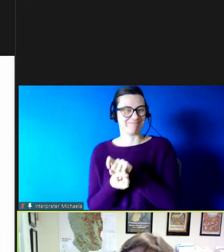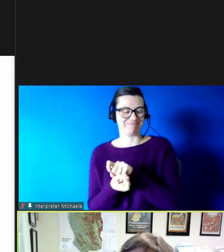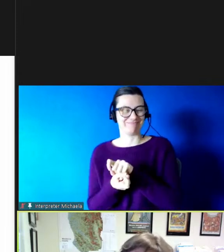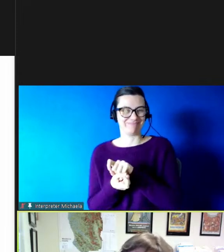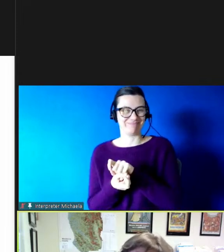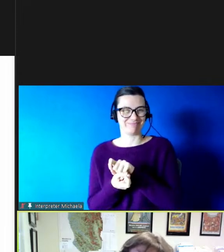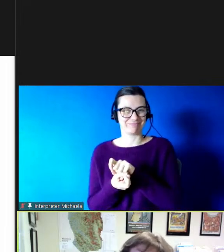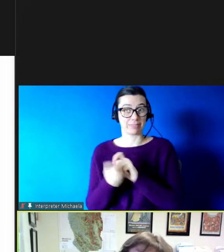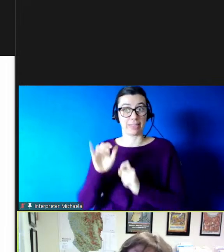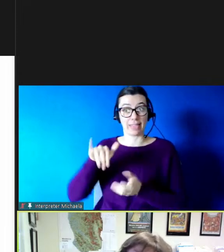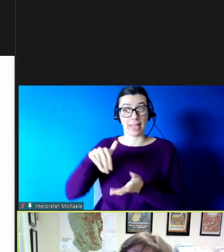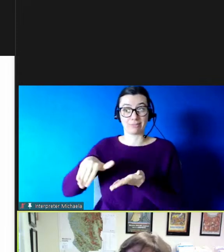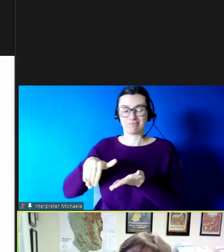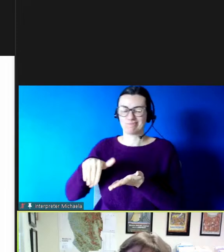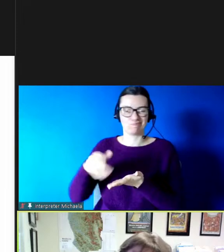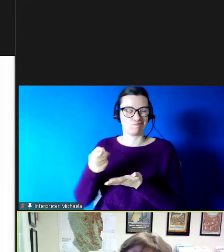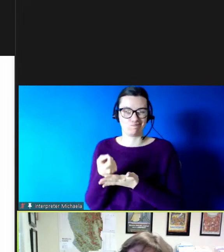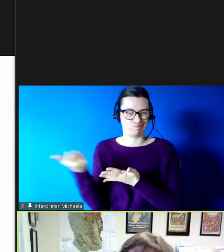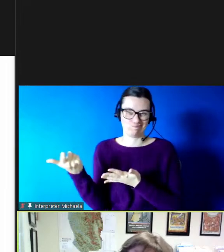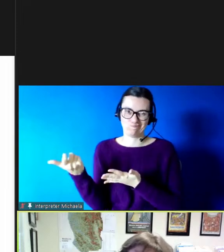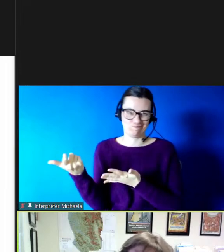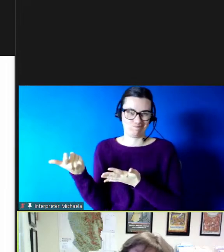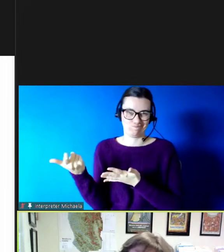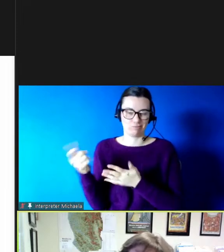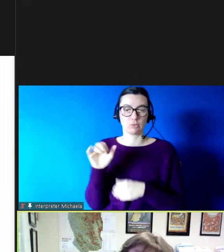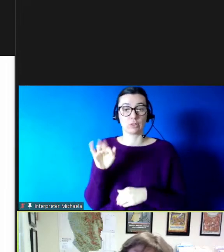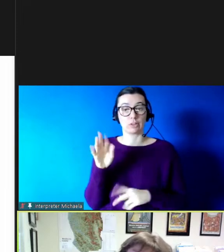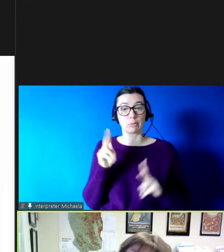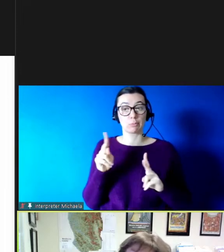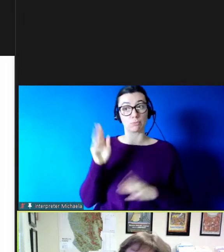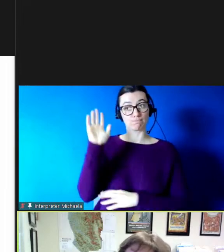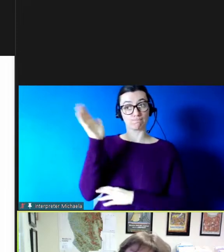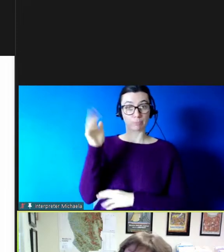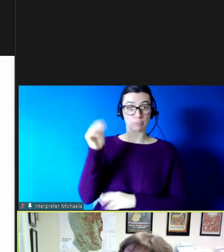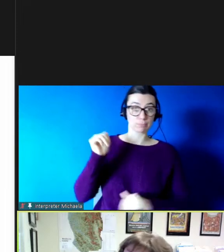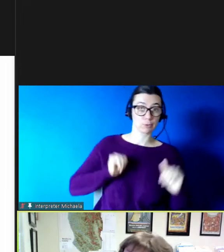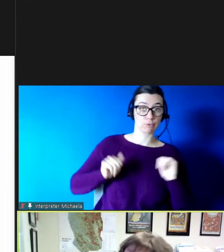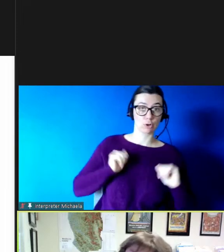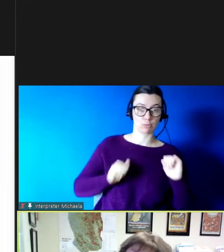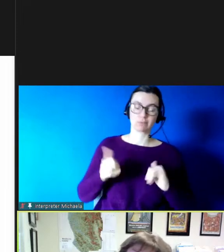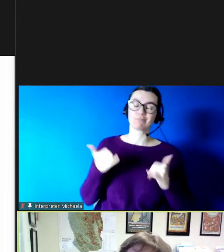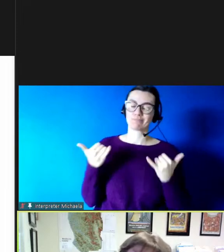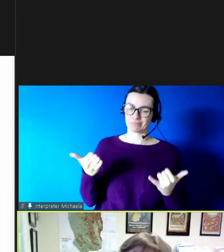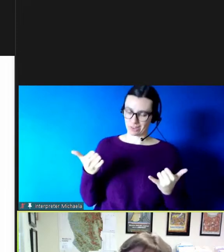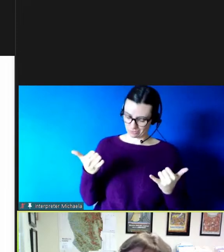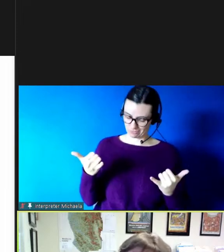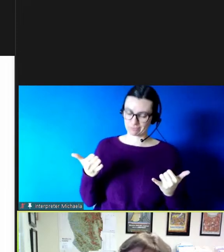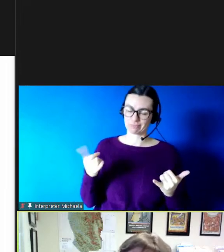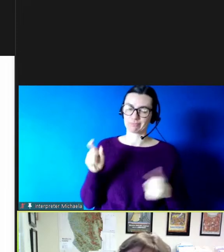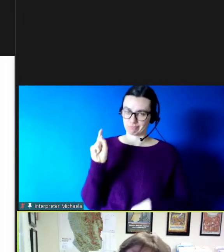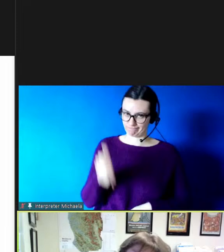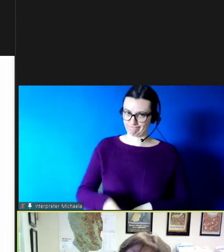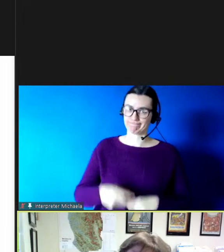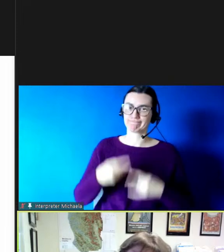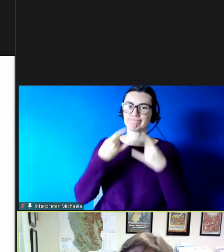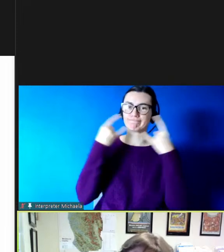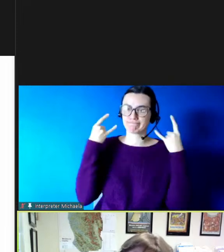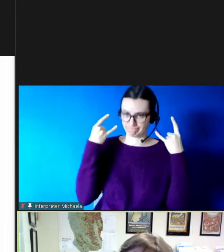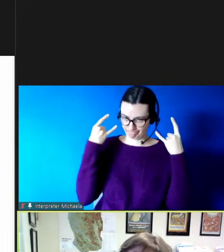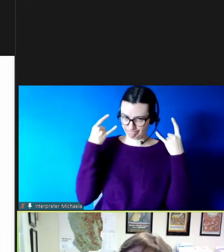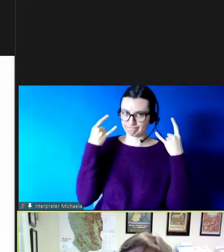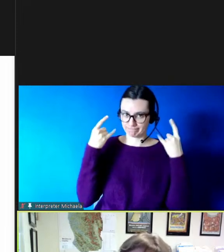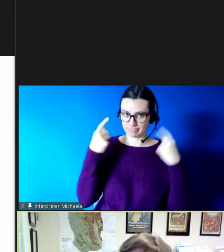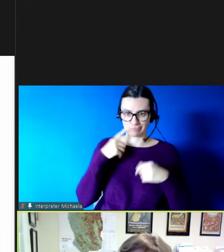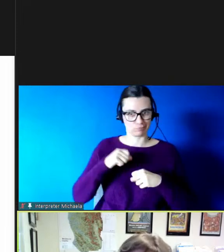that exclusion. So if people are presenting or performing, they now have to continue to wear their masks to protect